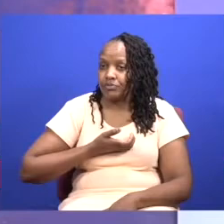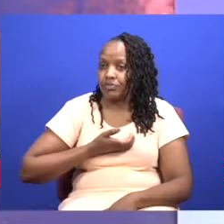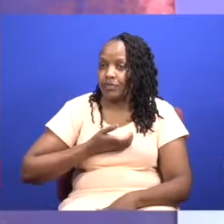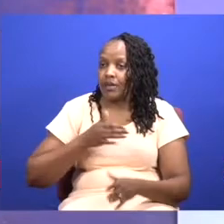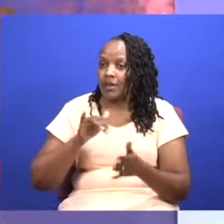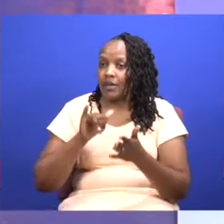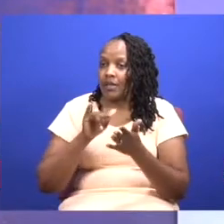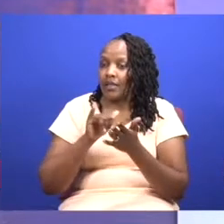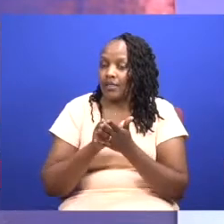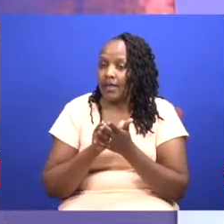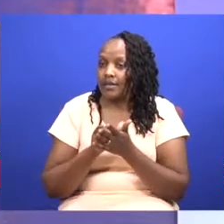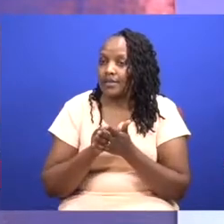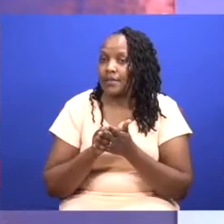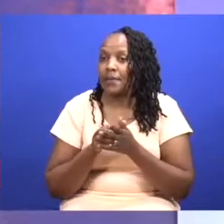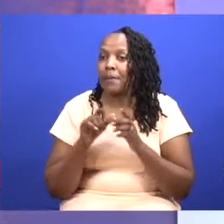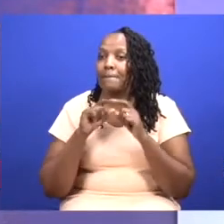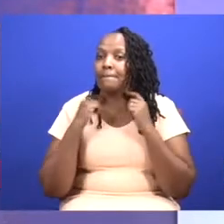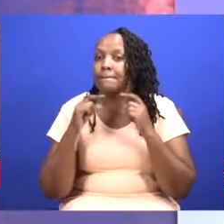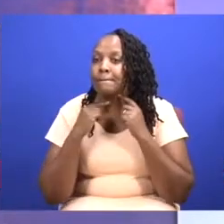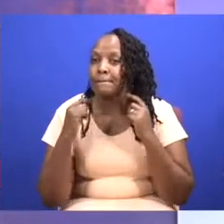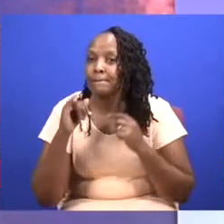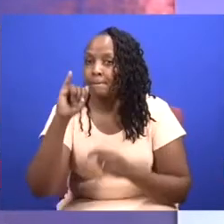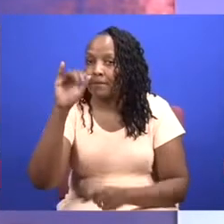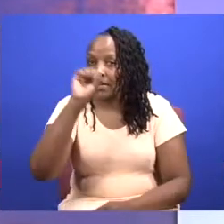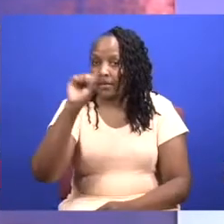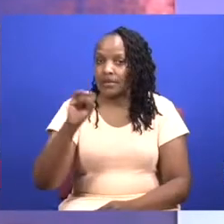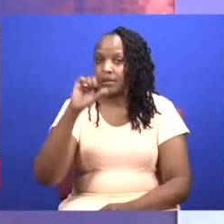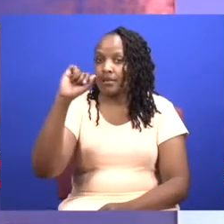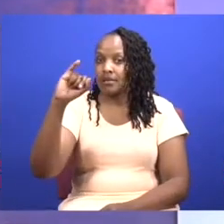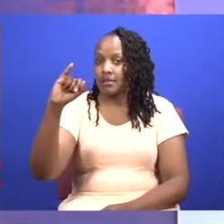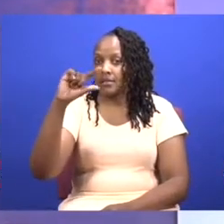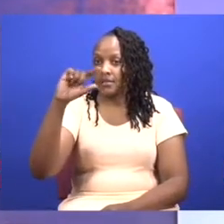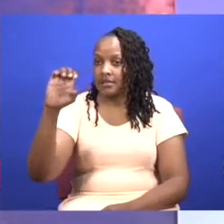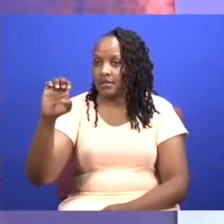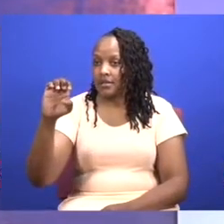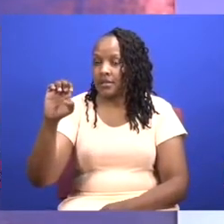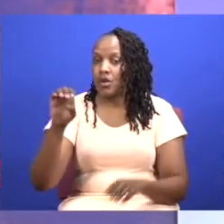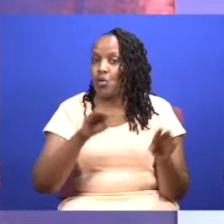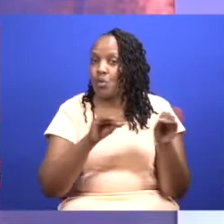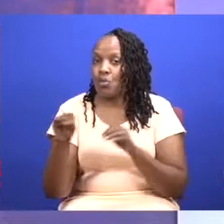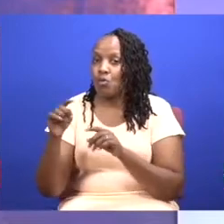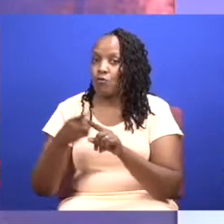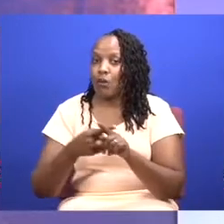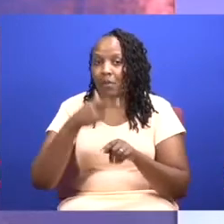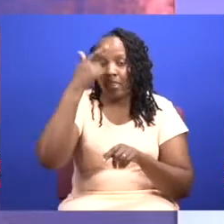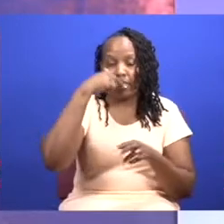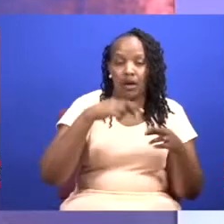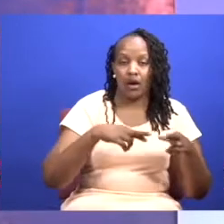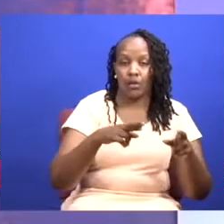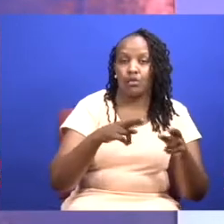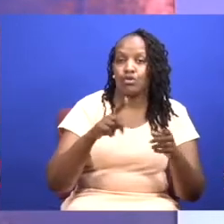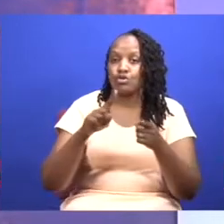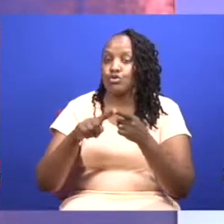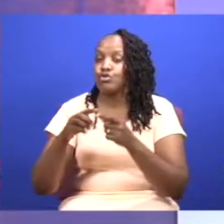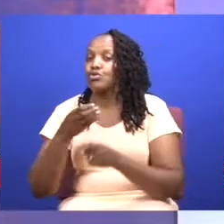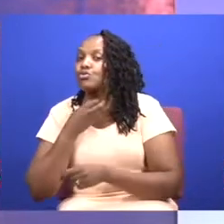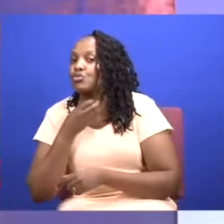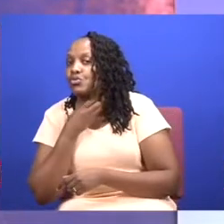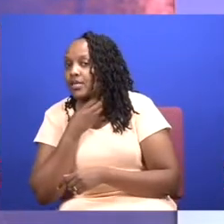that the Reverend Ken Isige will move from CITAM Thika Road to CITAM Woodley,